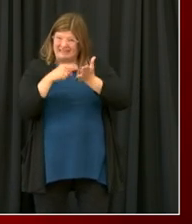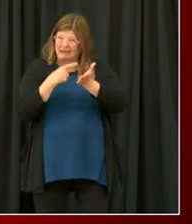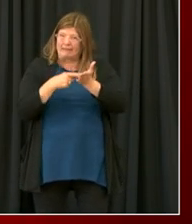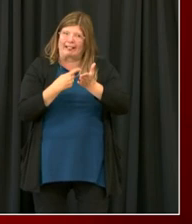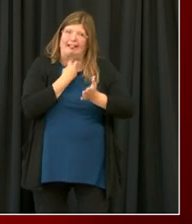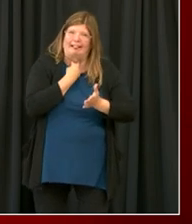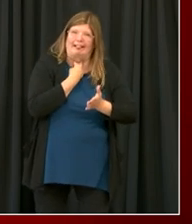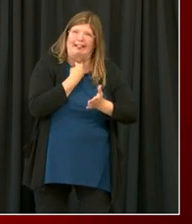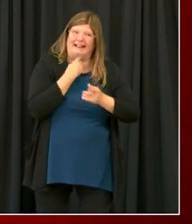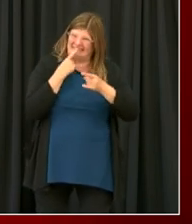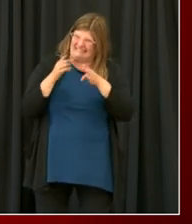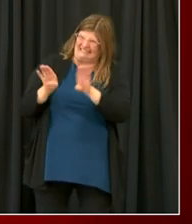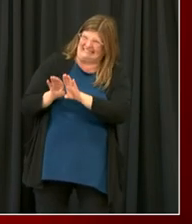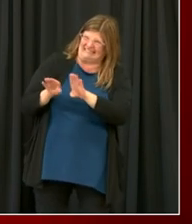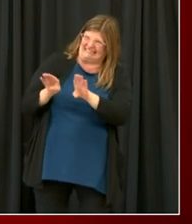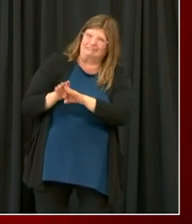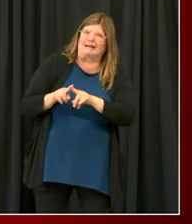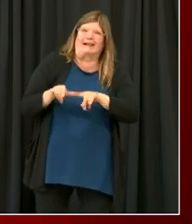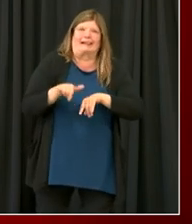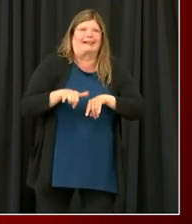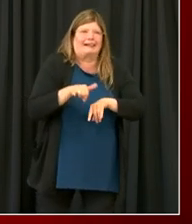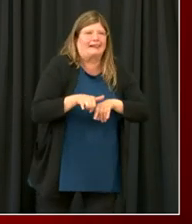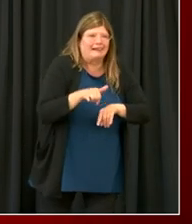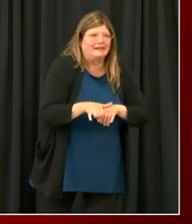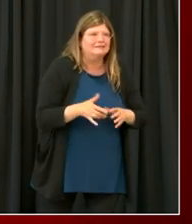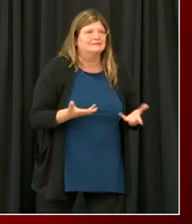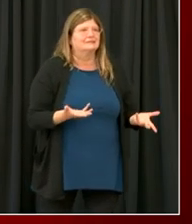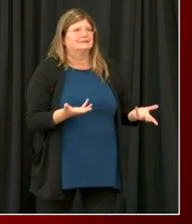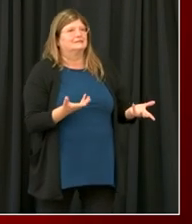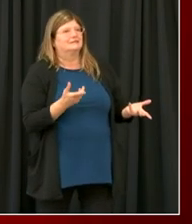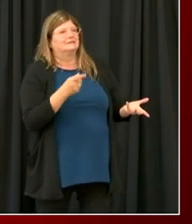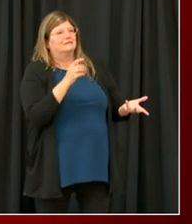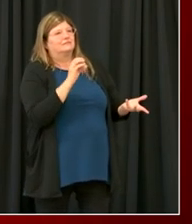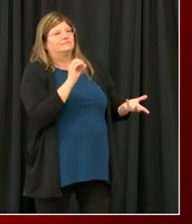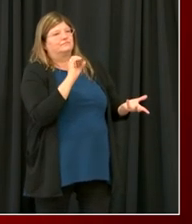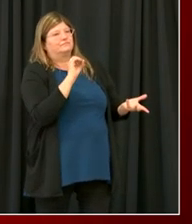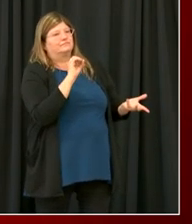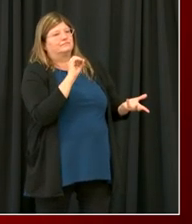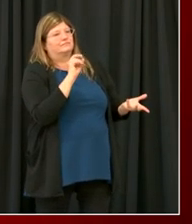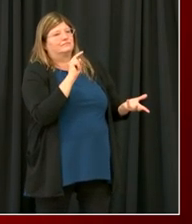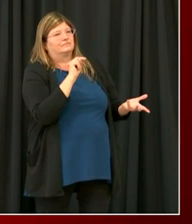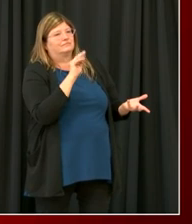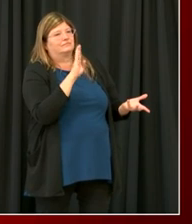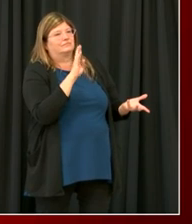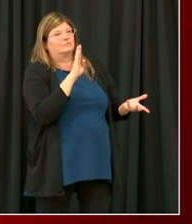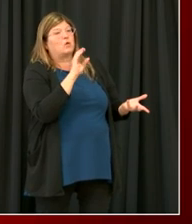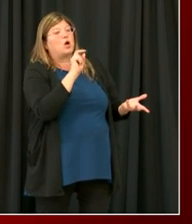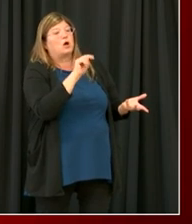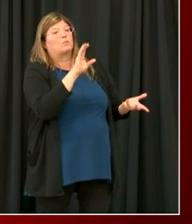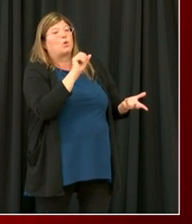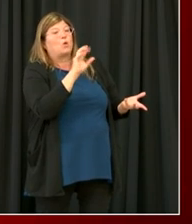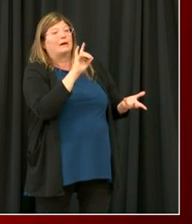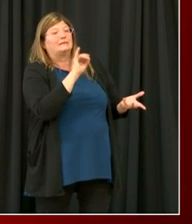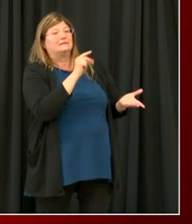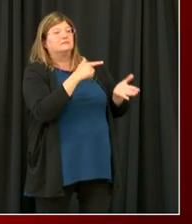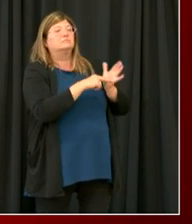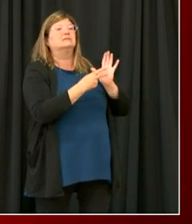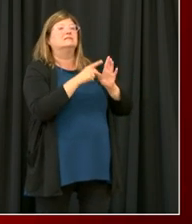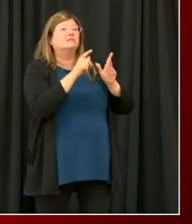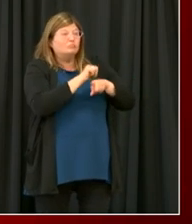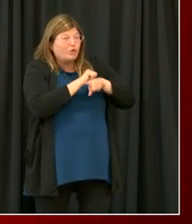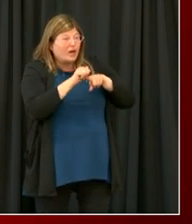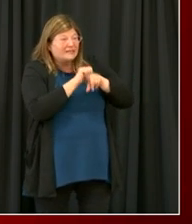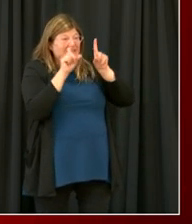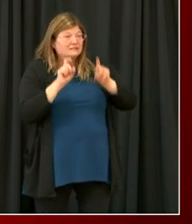it's worked very well. You said on board. What do you mean? Onboarding, well, we have people that are testers, and they're being trained by the health department in